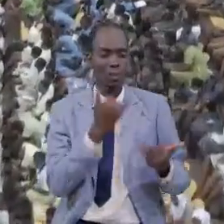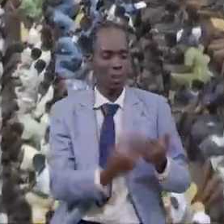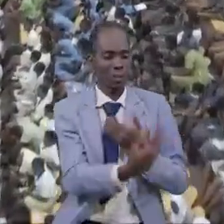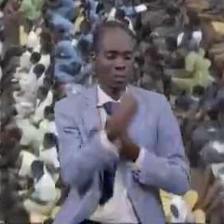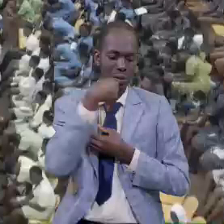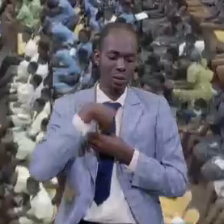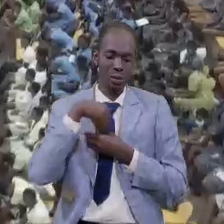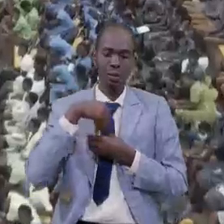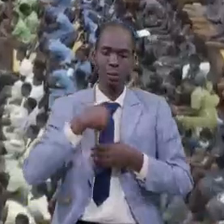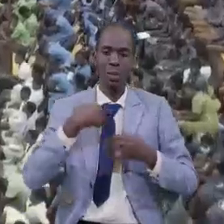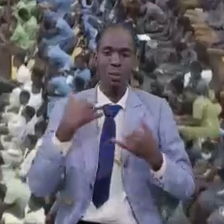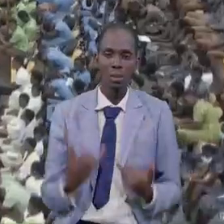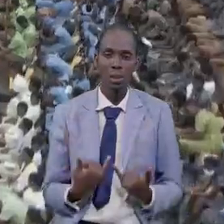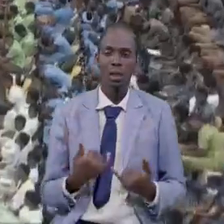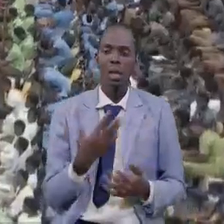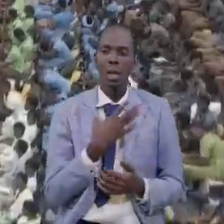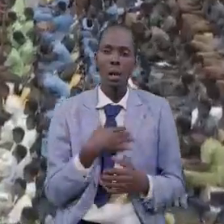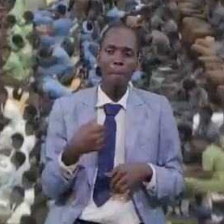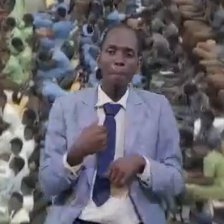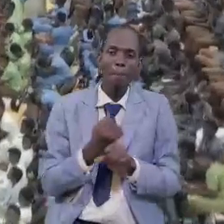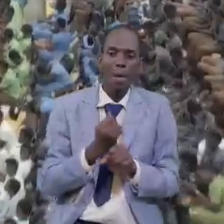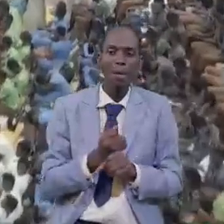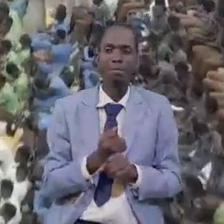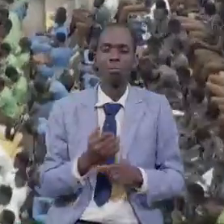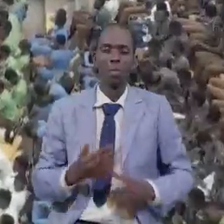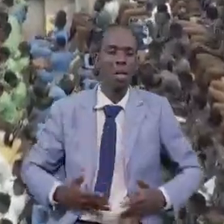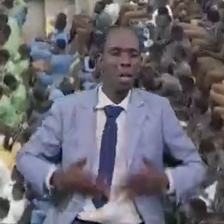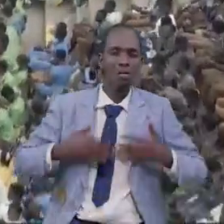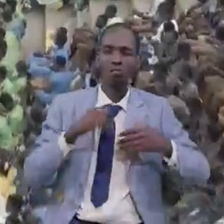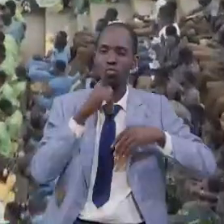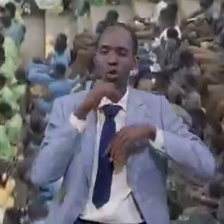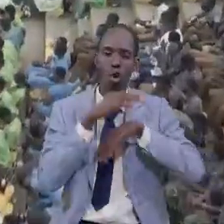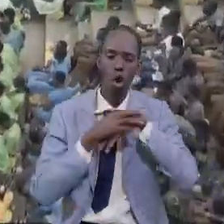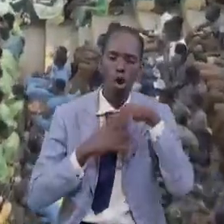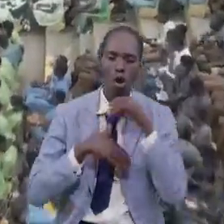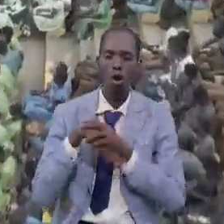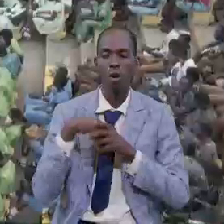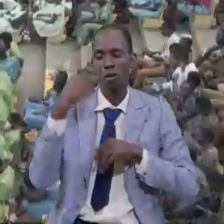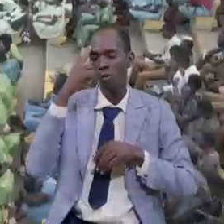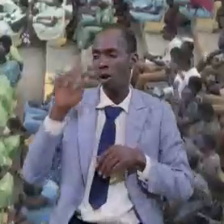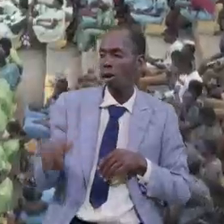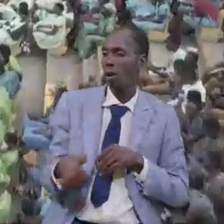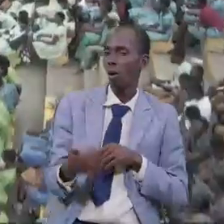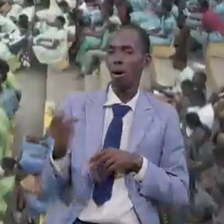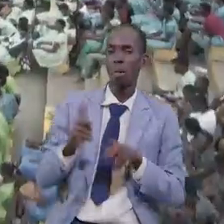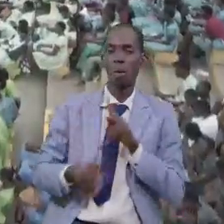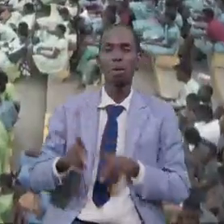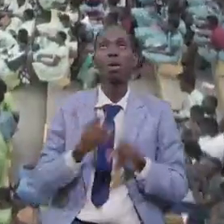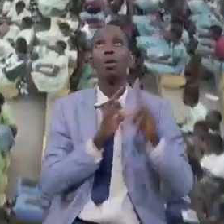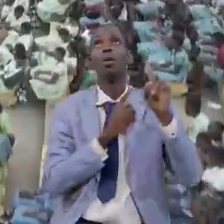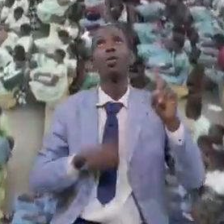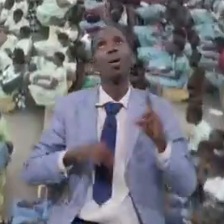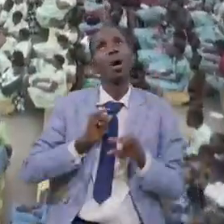is making life uncomfortable for other people, Lord, I repent. That's what it means, first of